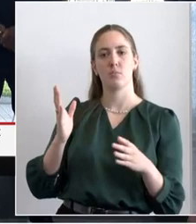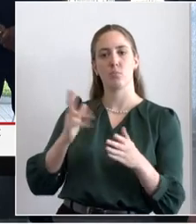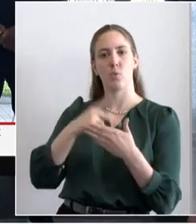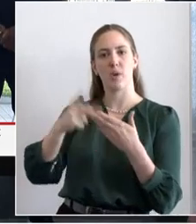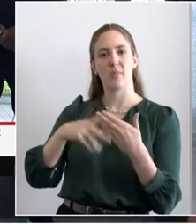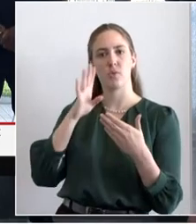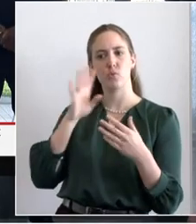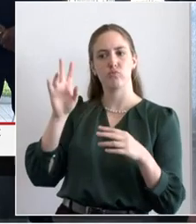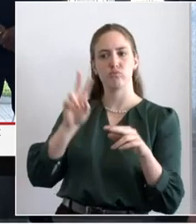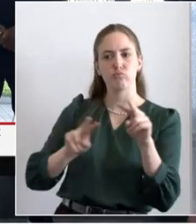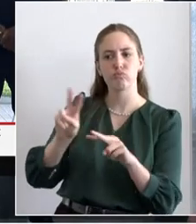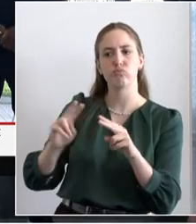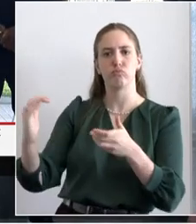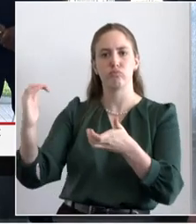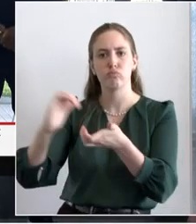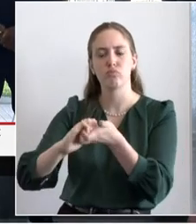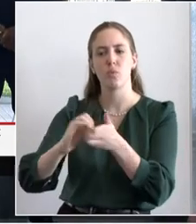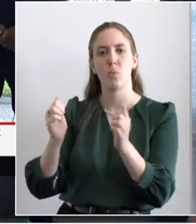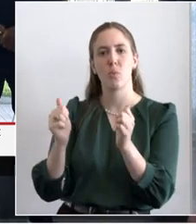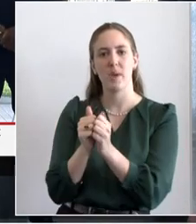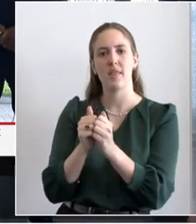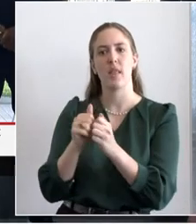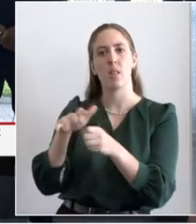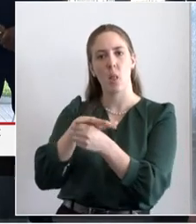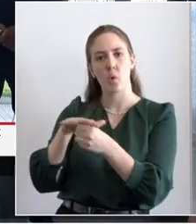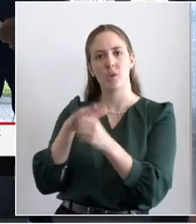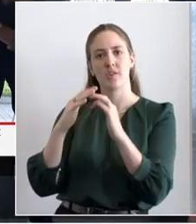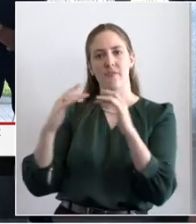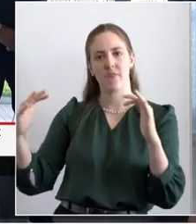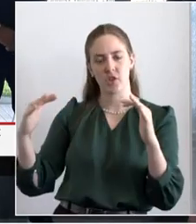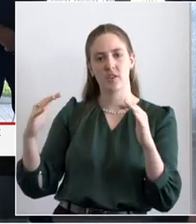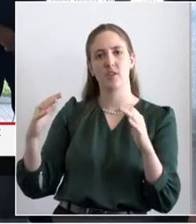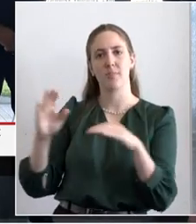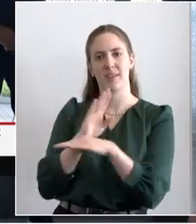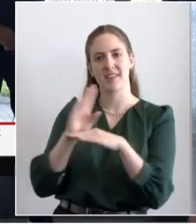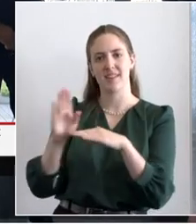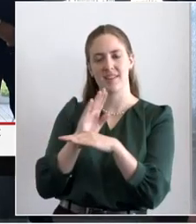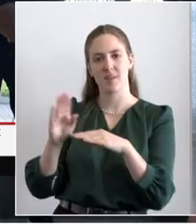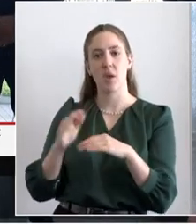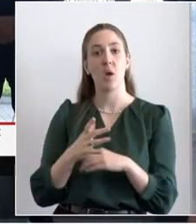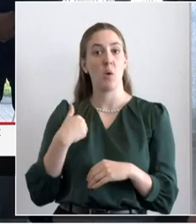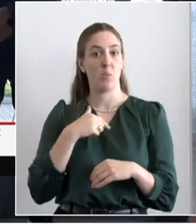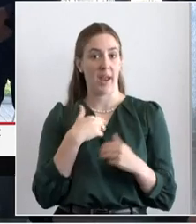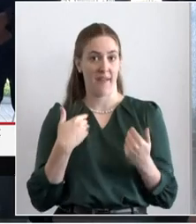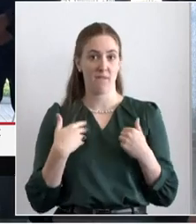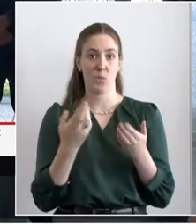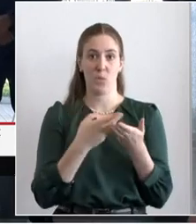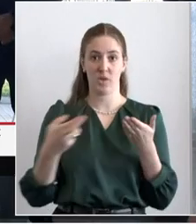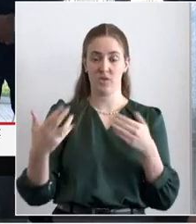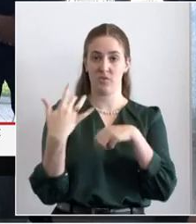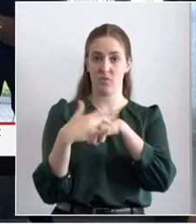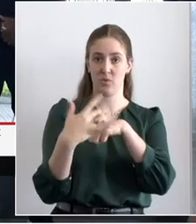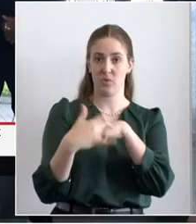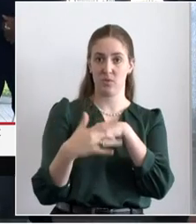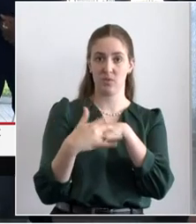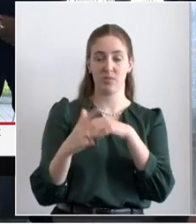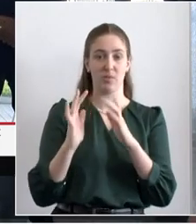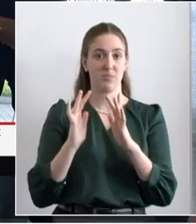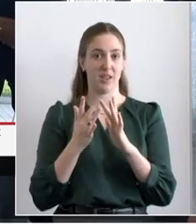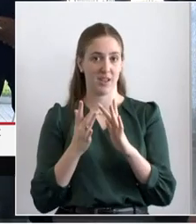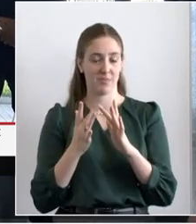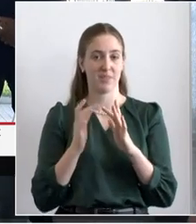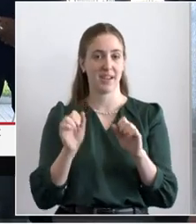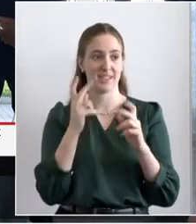engage with diverse suppliers. We've created an online resource center for diverse suppliers to learn more about the university's sourcing and procurement